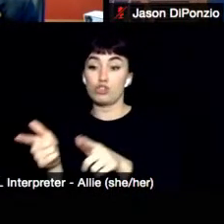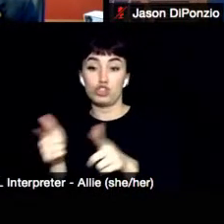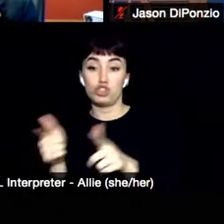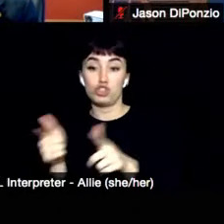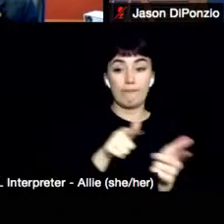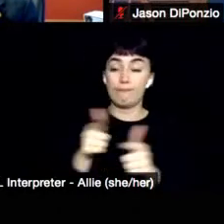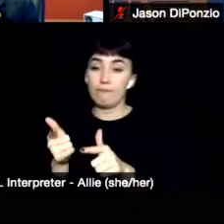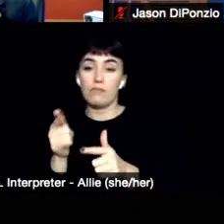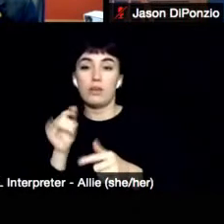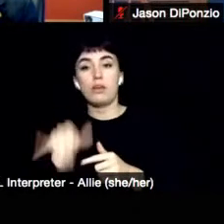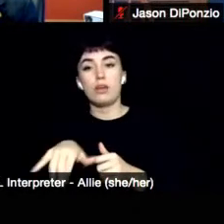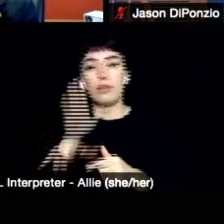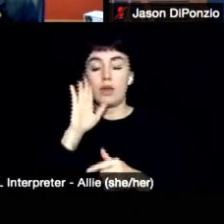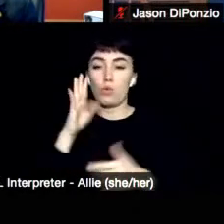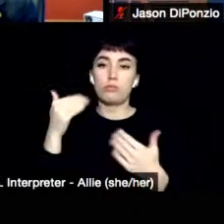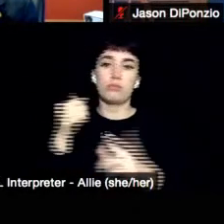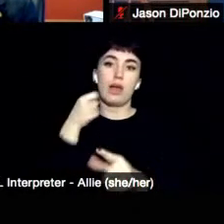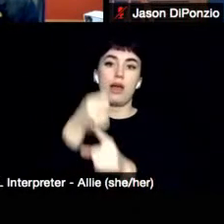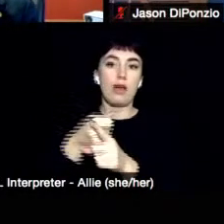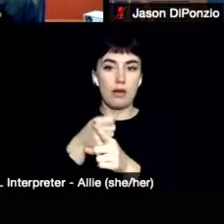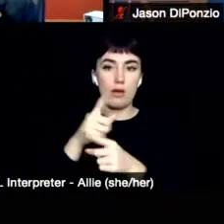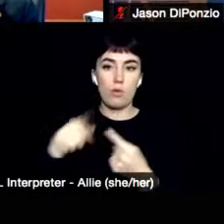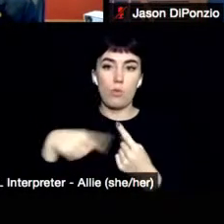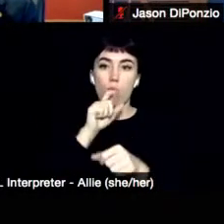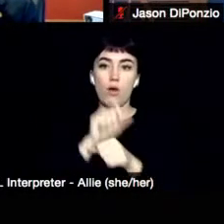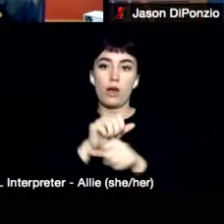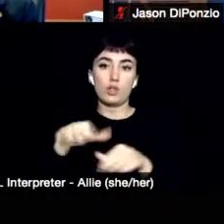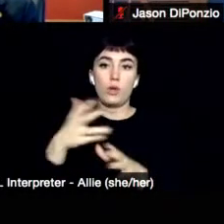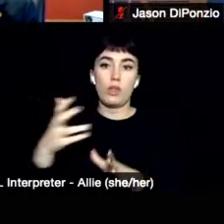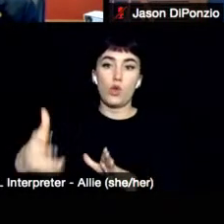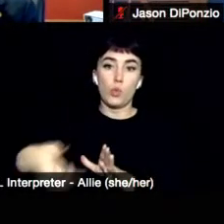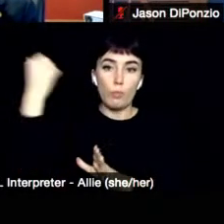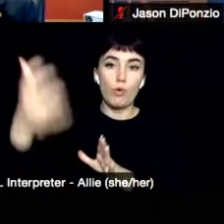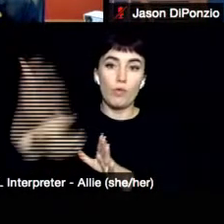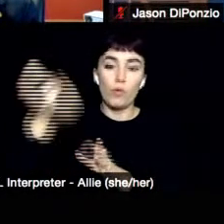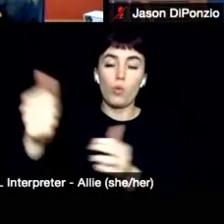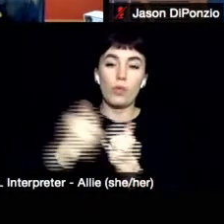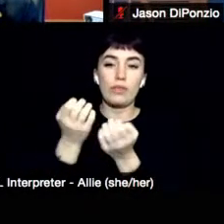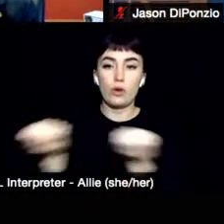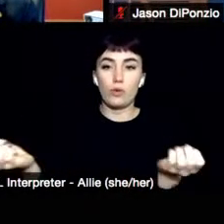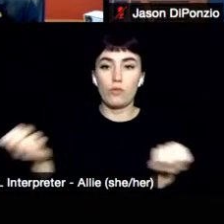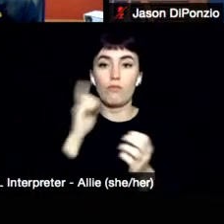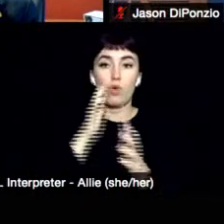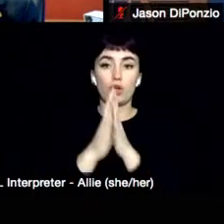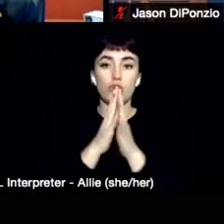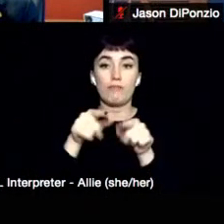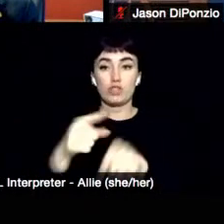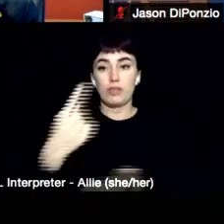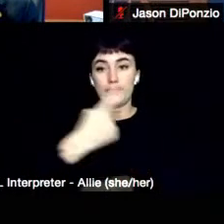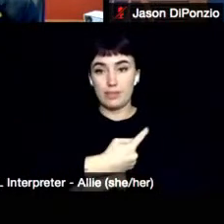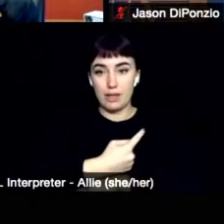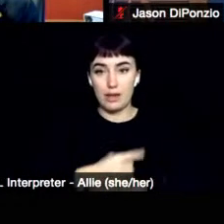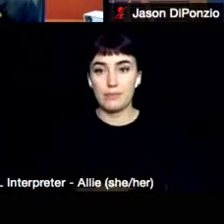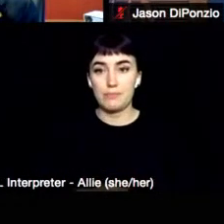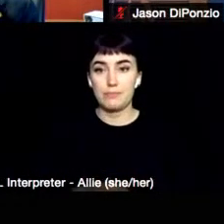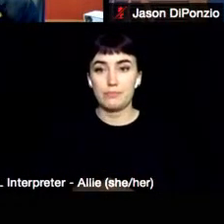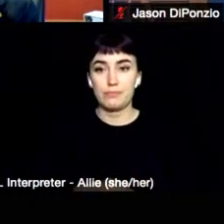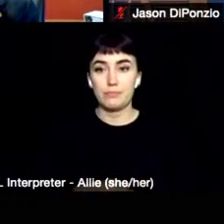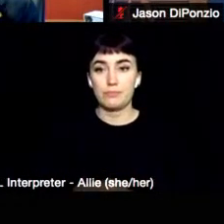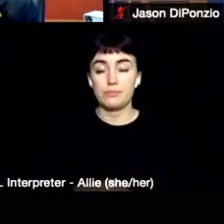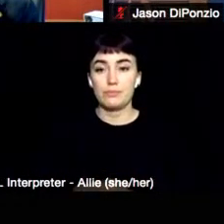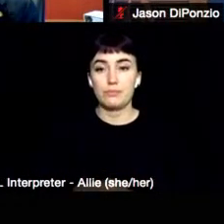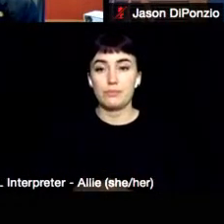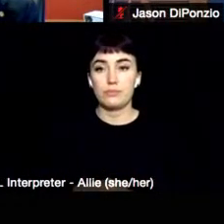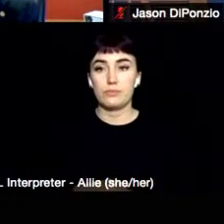make massive impacts when we're actually doing the removal with all of our equipment to traffic during the day. We